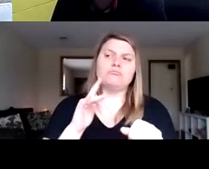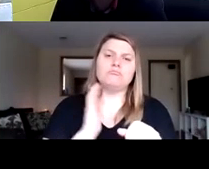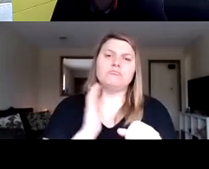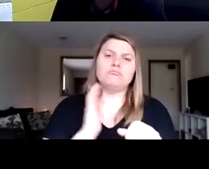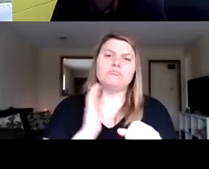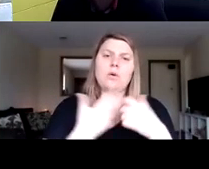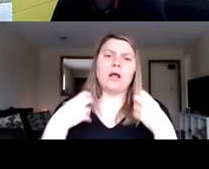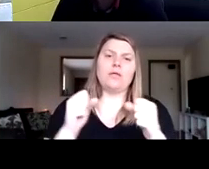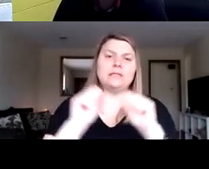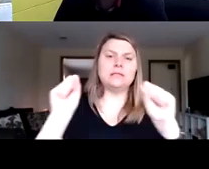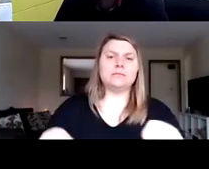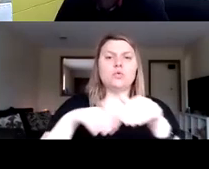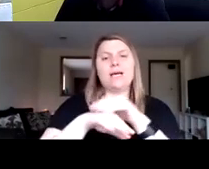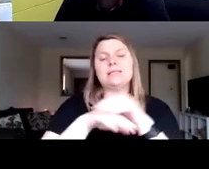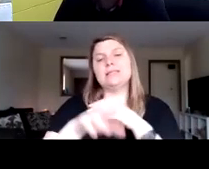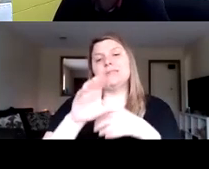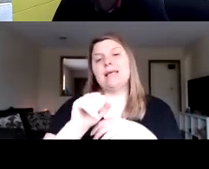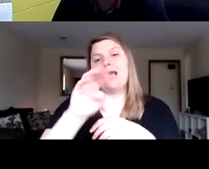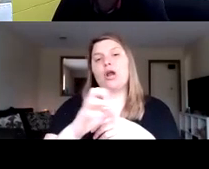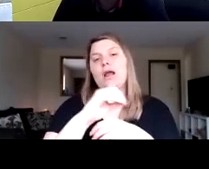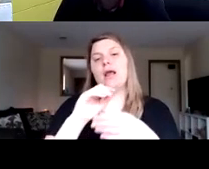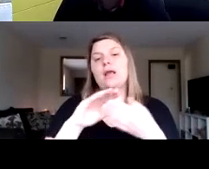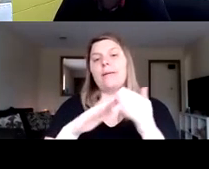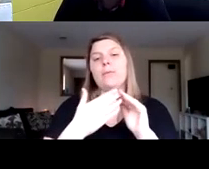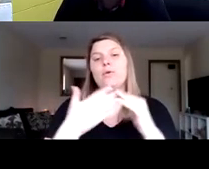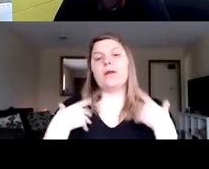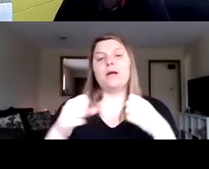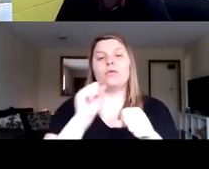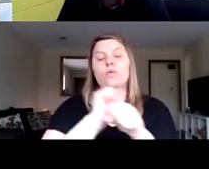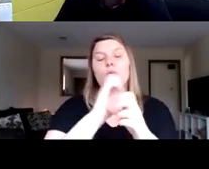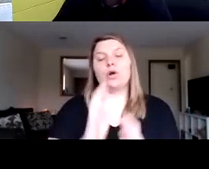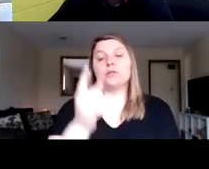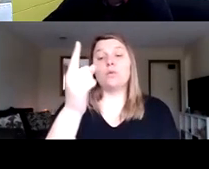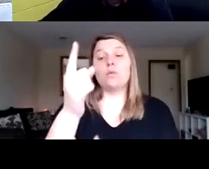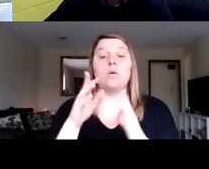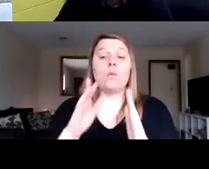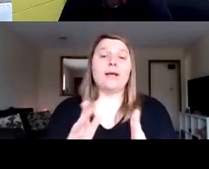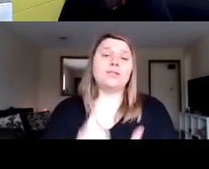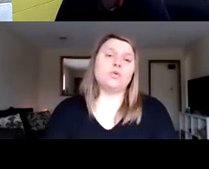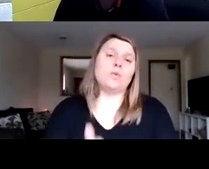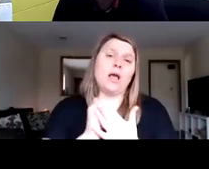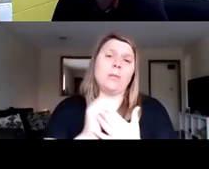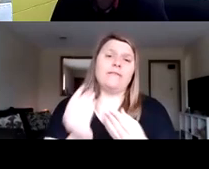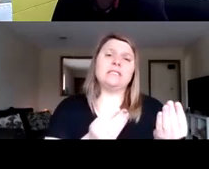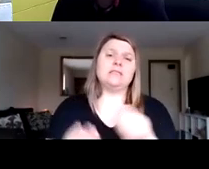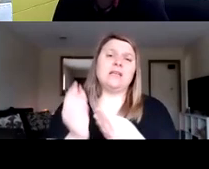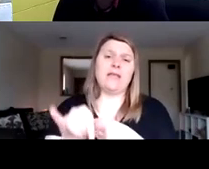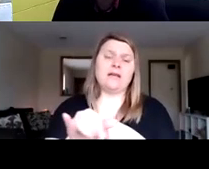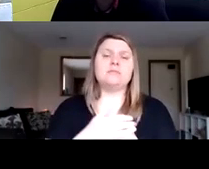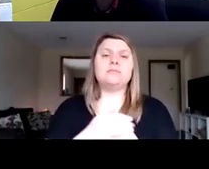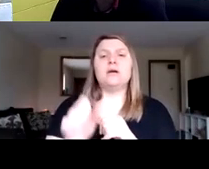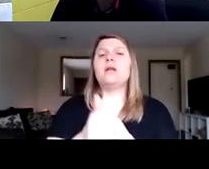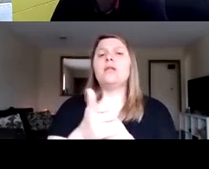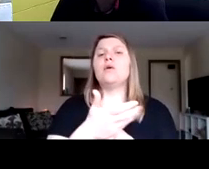need to. And community health workers are one of those ways to kind of help facilitate that. The other thing is